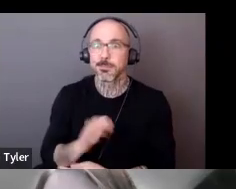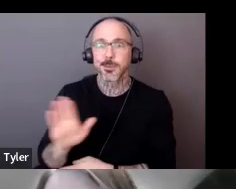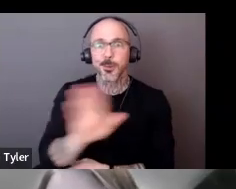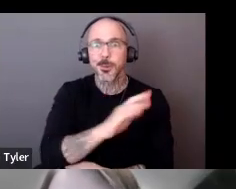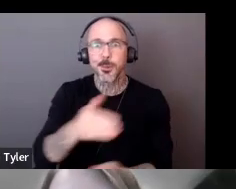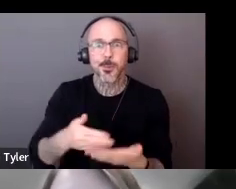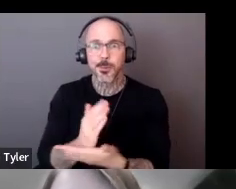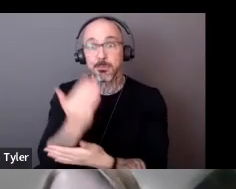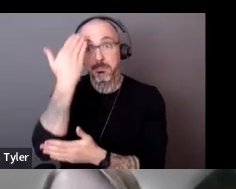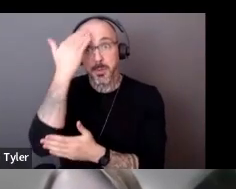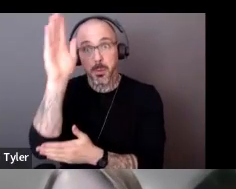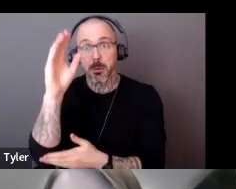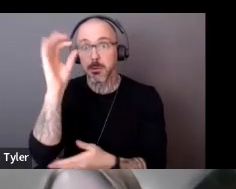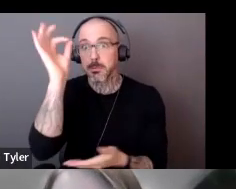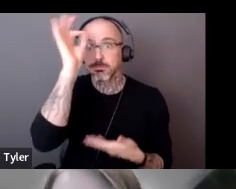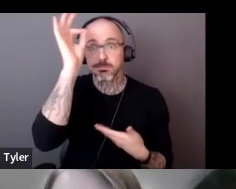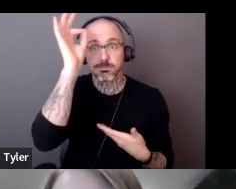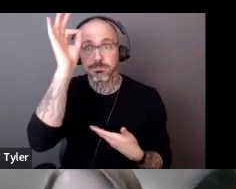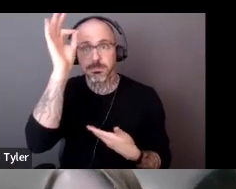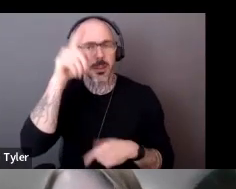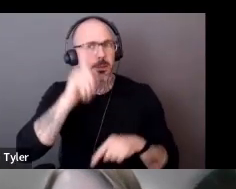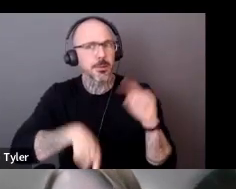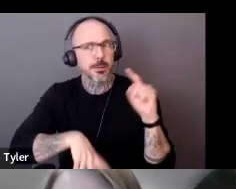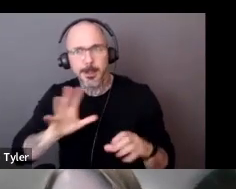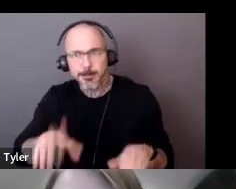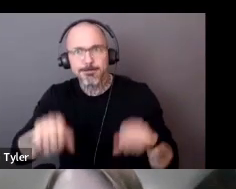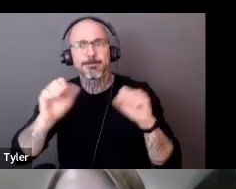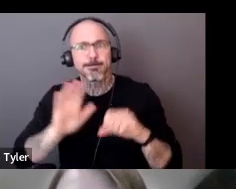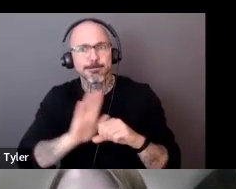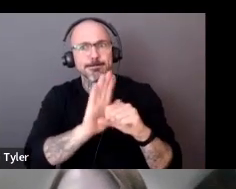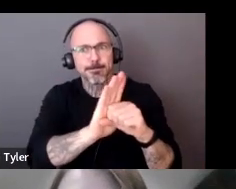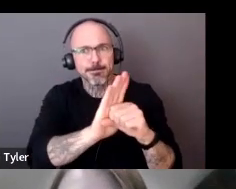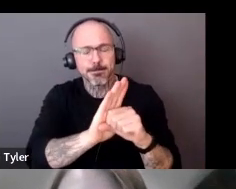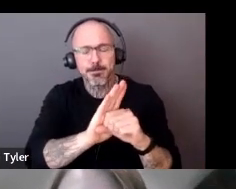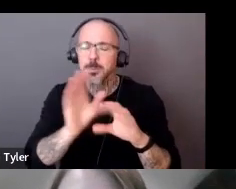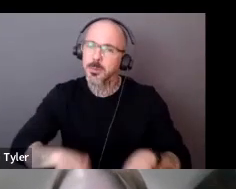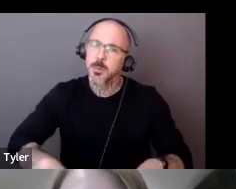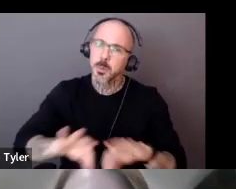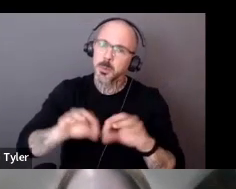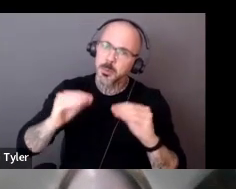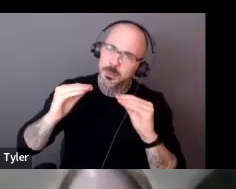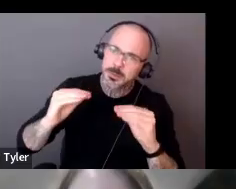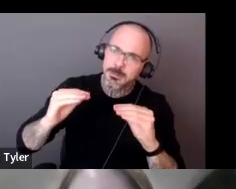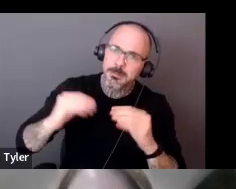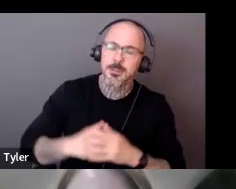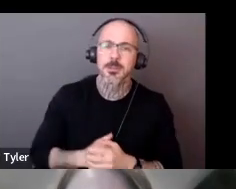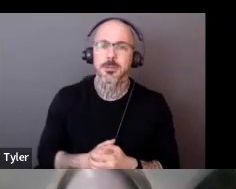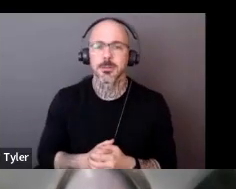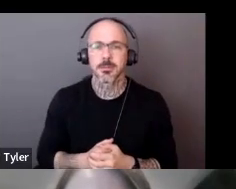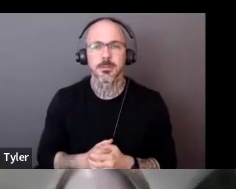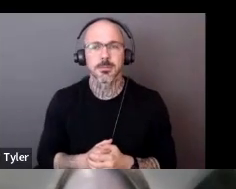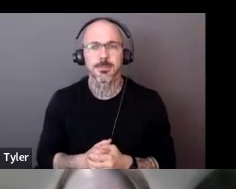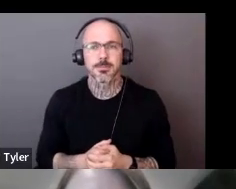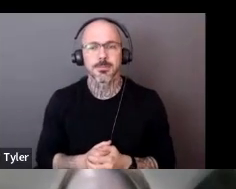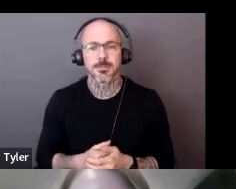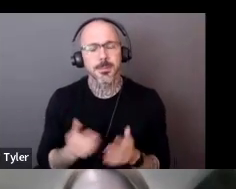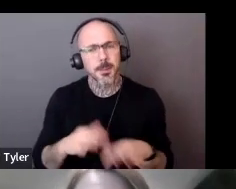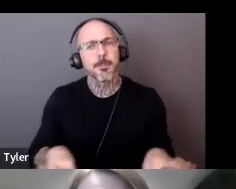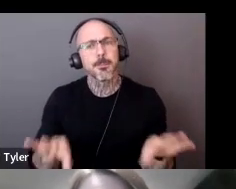it. So I think we should try as much as possible